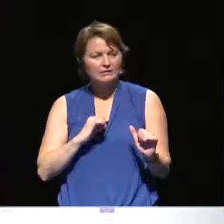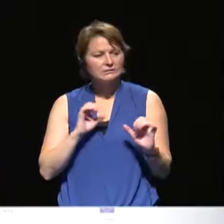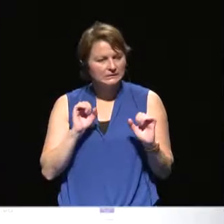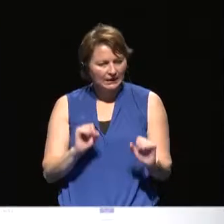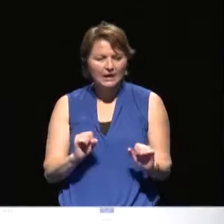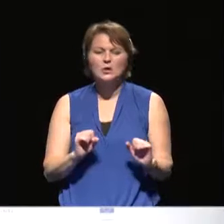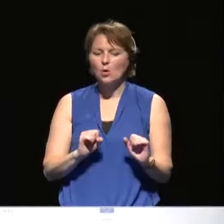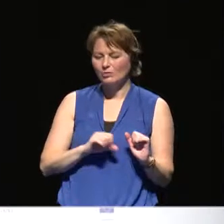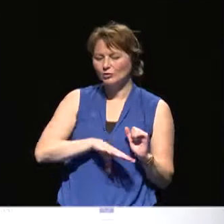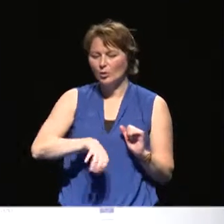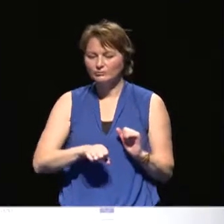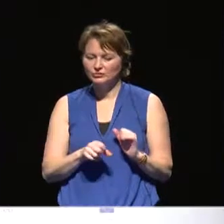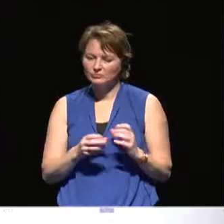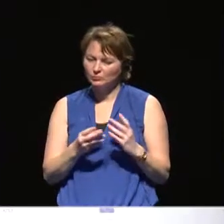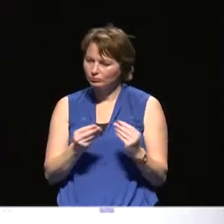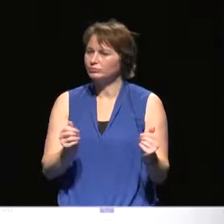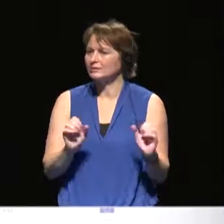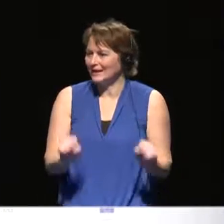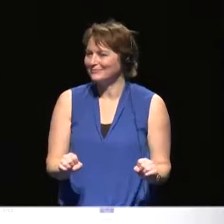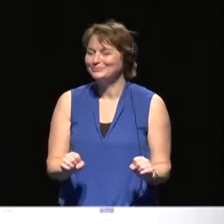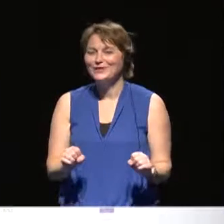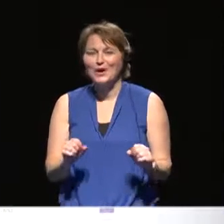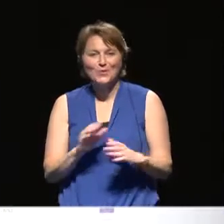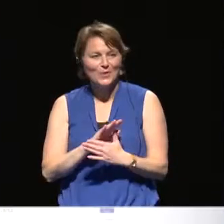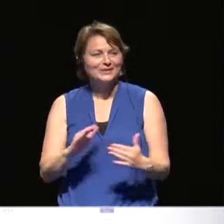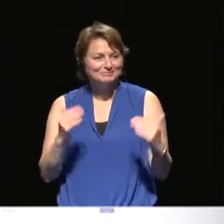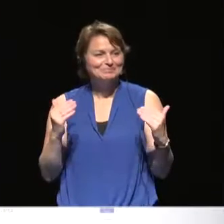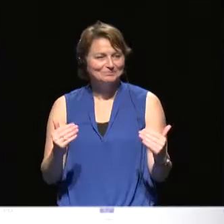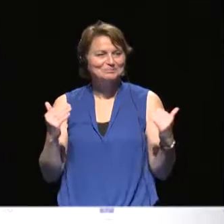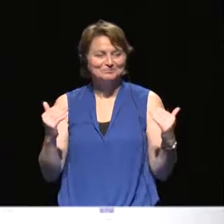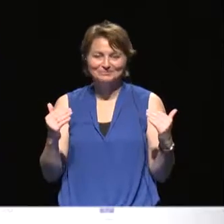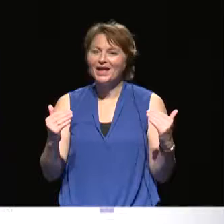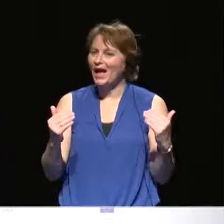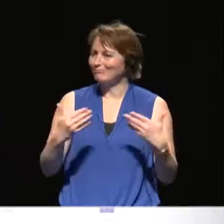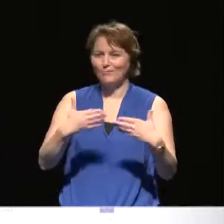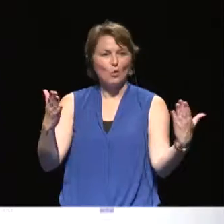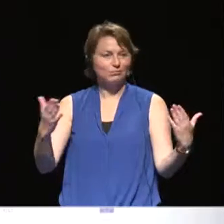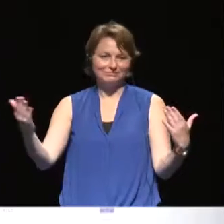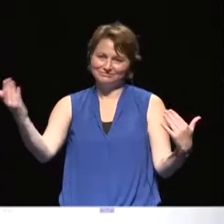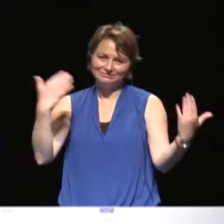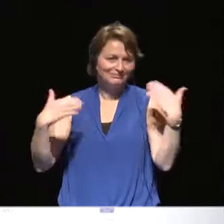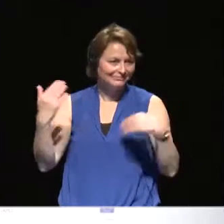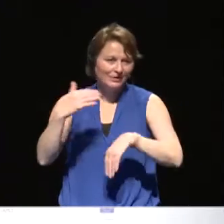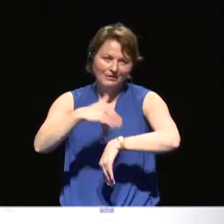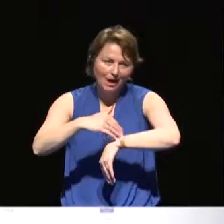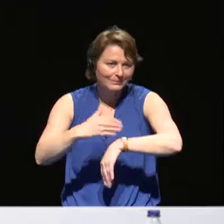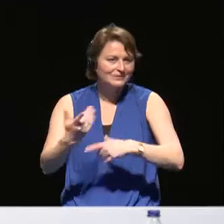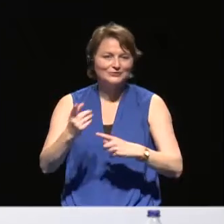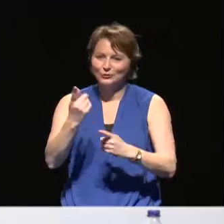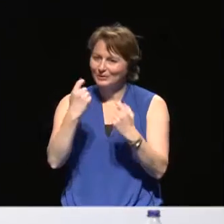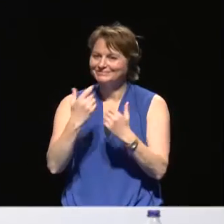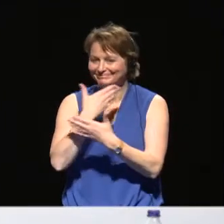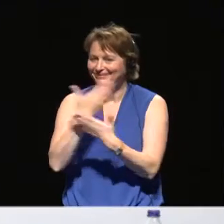with corruption. So let me stop here. I'm open for your comments and questions. Thank